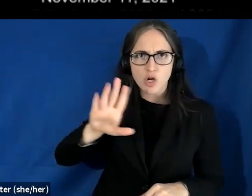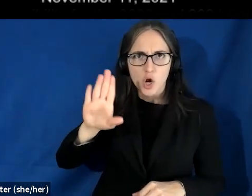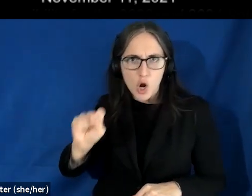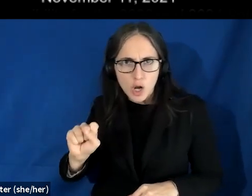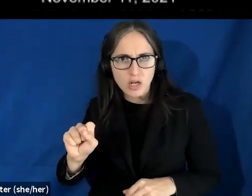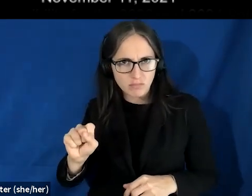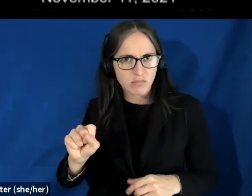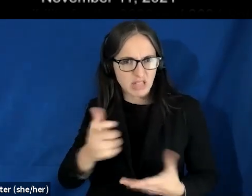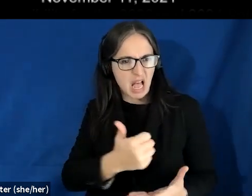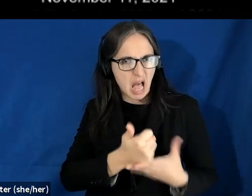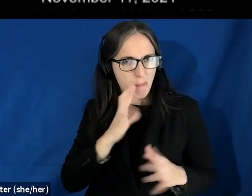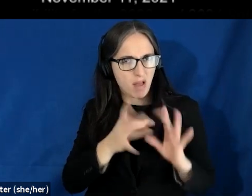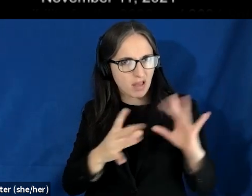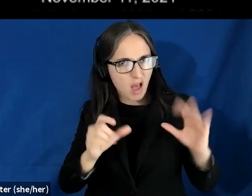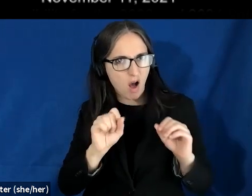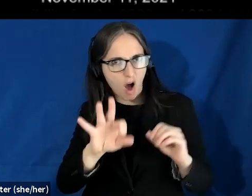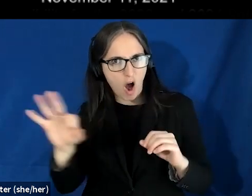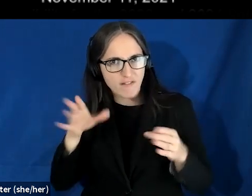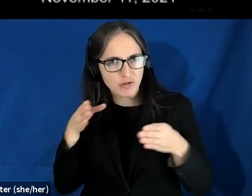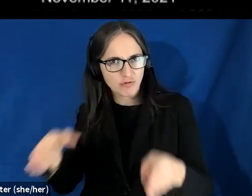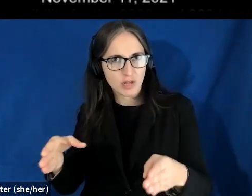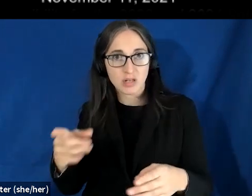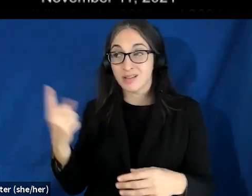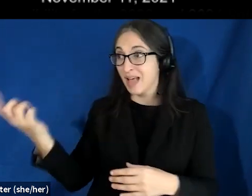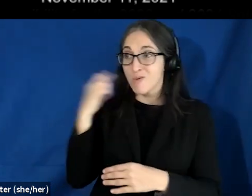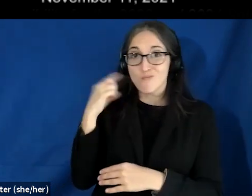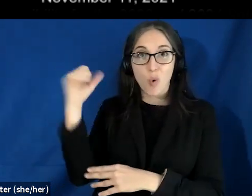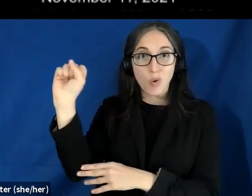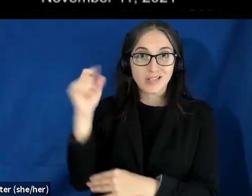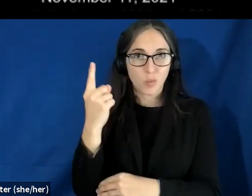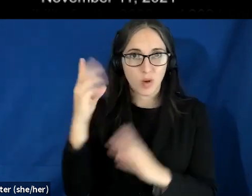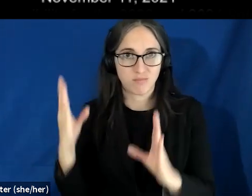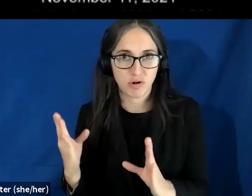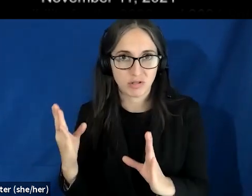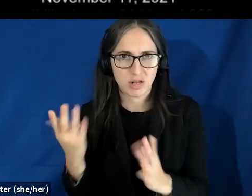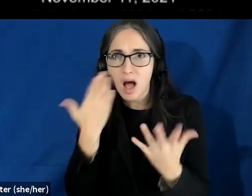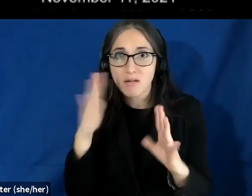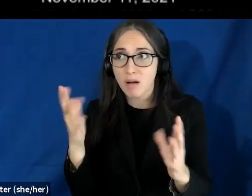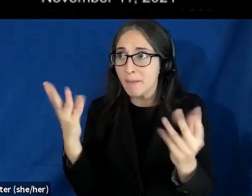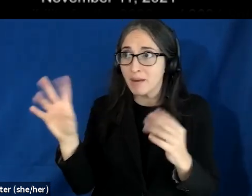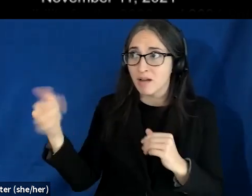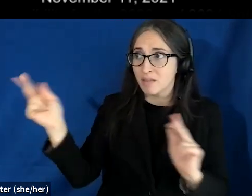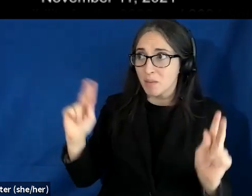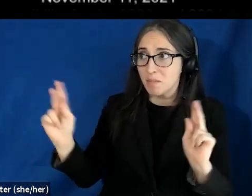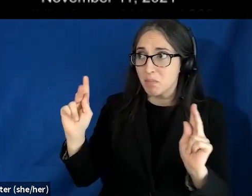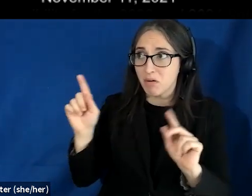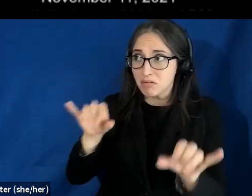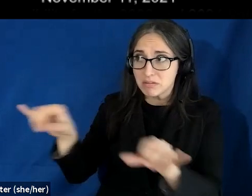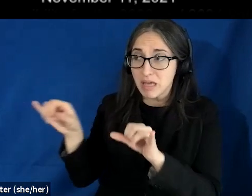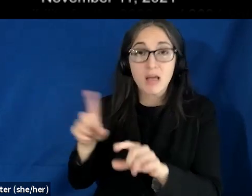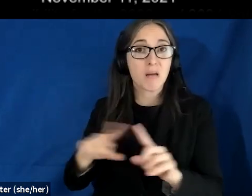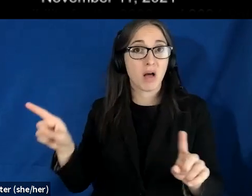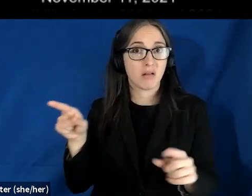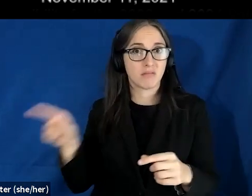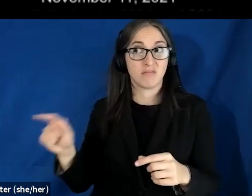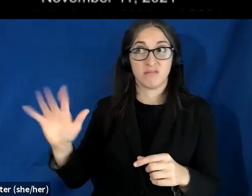was his little protest of one person. I don't know how many other people were doing the same. Back in 1970, all he wanted to do at the